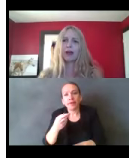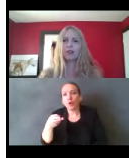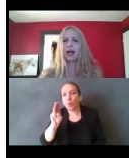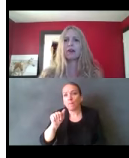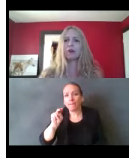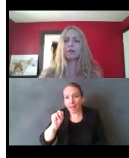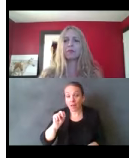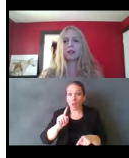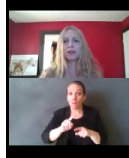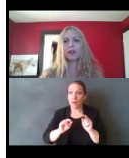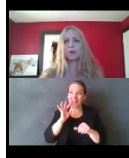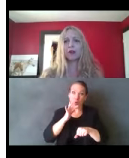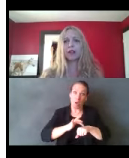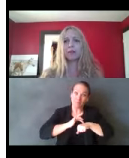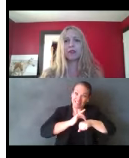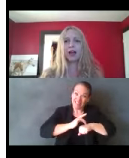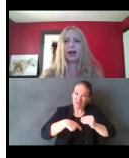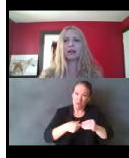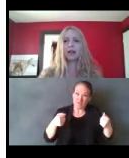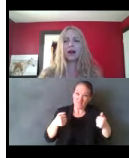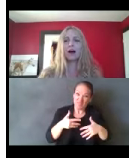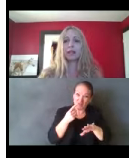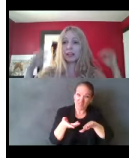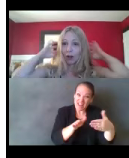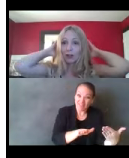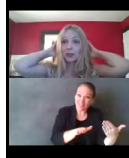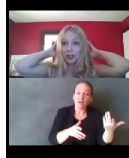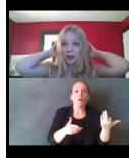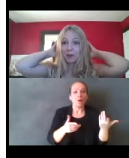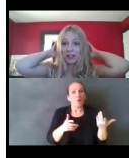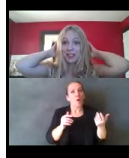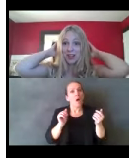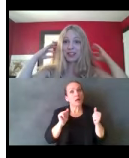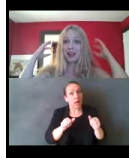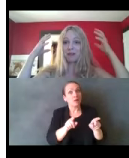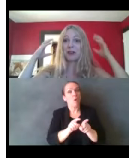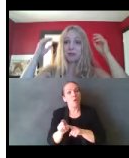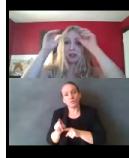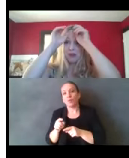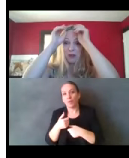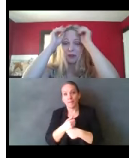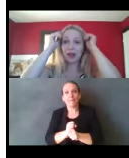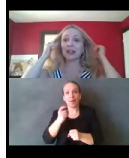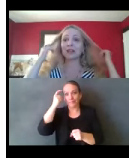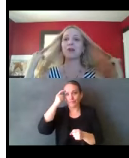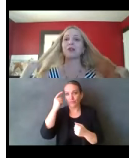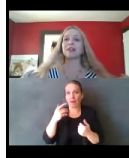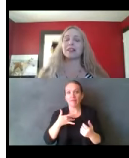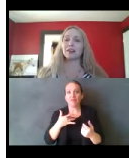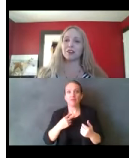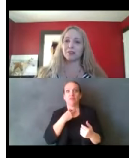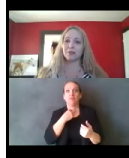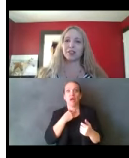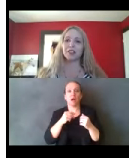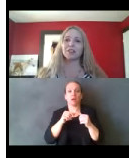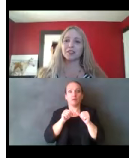obsessive about that or really spend a lot of time worrying about that, it can also get our brain stuck in that fight or flight mode and panic mode and